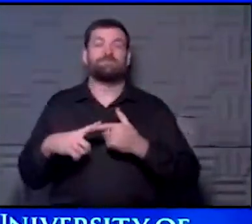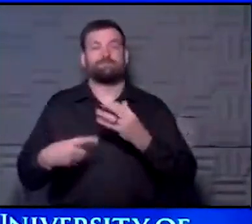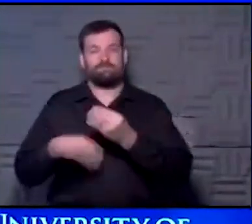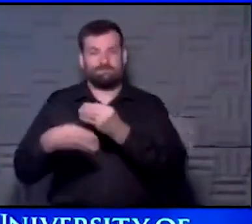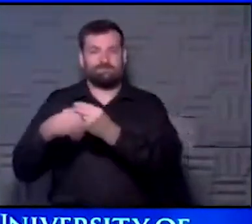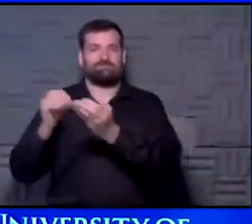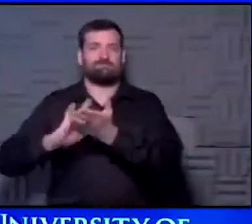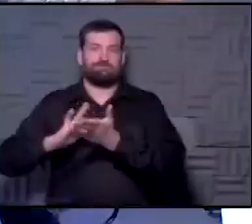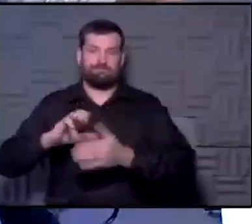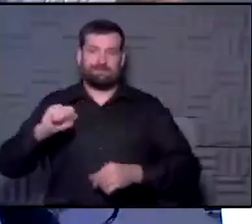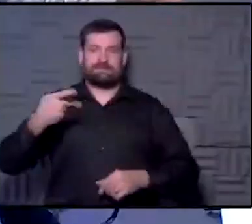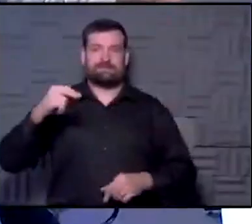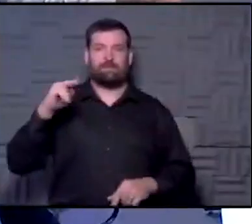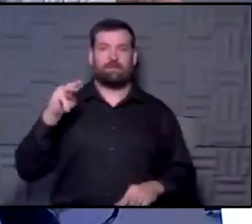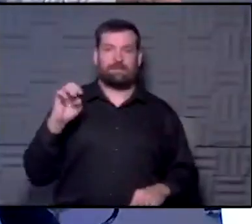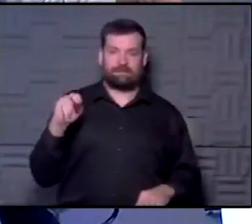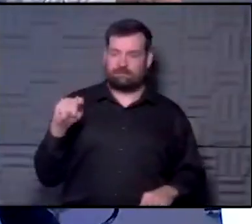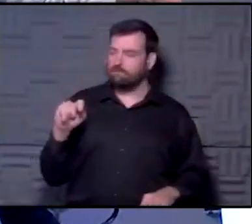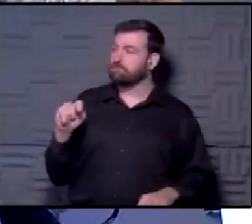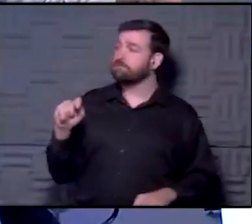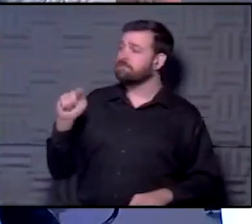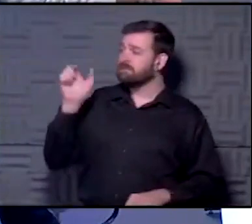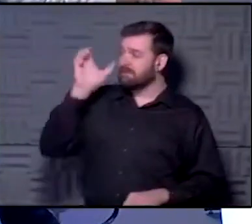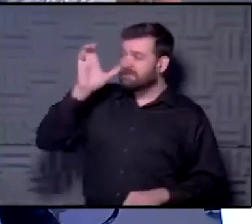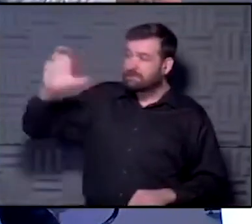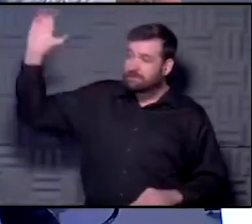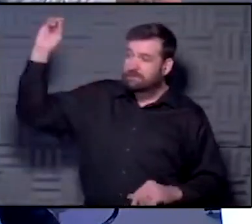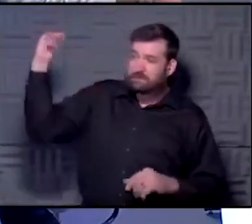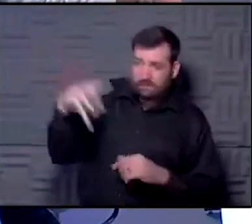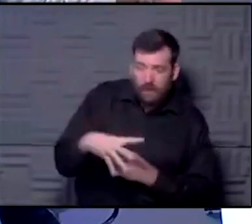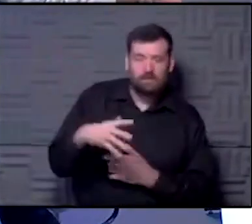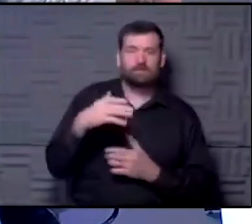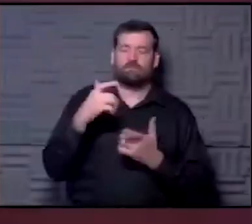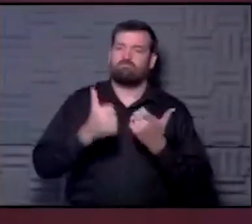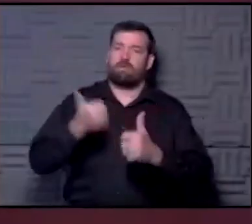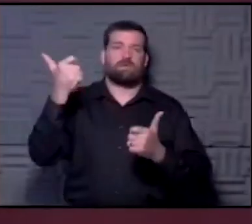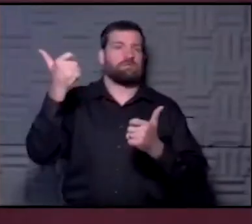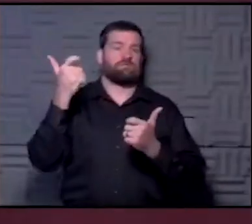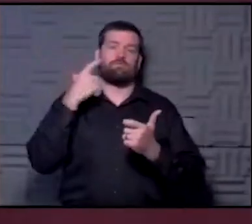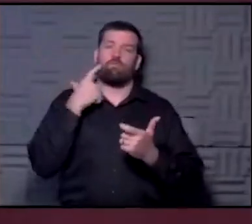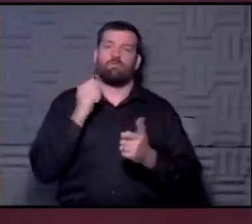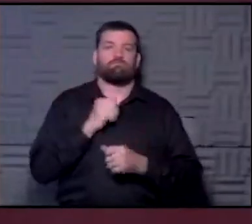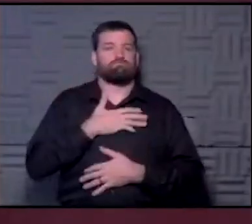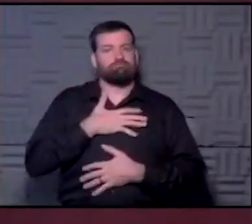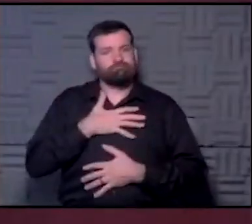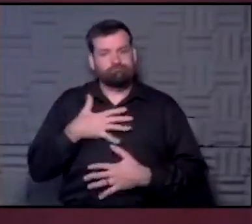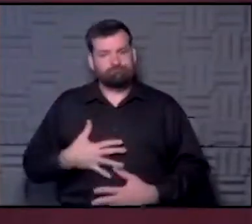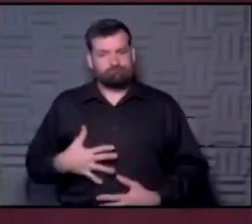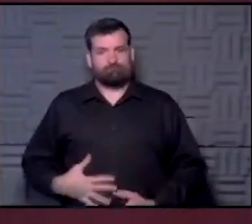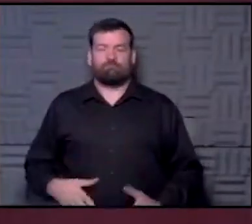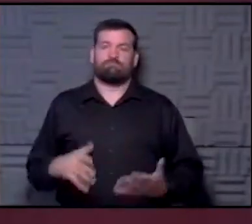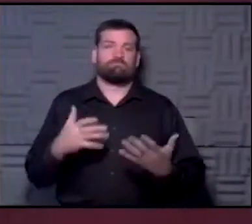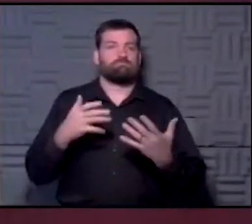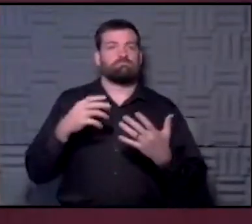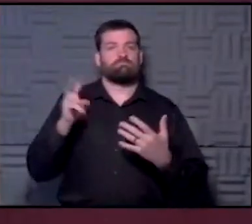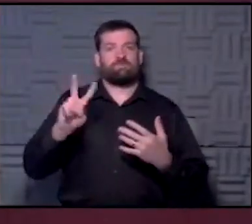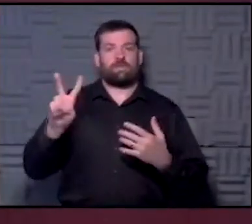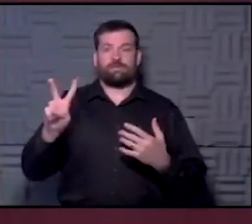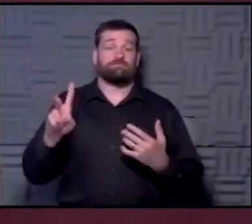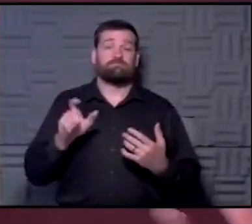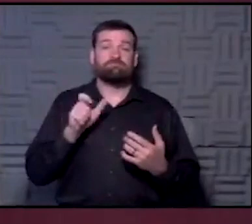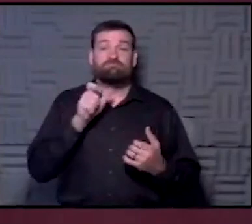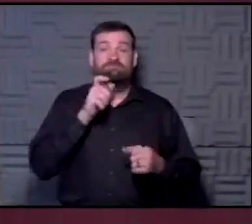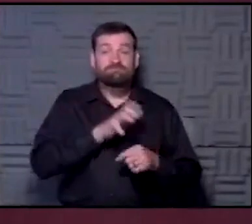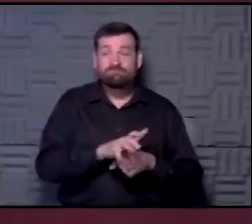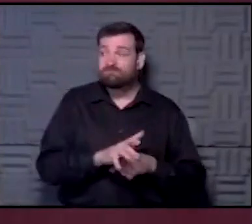supplements, I think. So. Yeah, and the sun is is the biggest factor in converting that vitamin D in It our is. body, and we're not getting out.